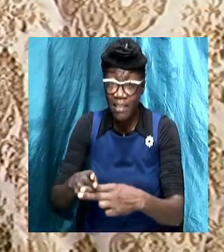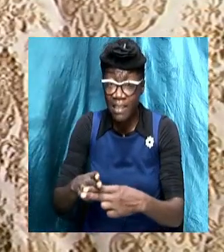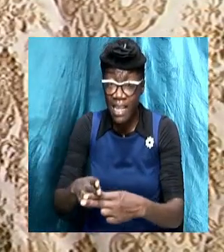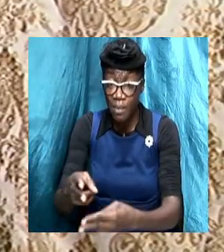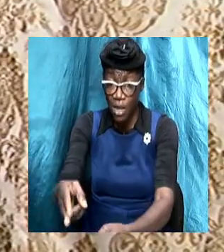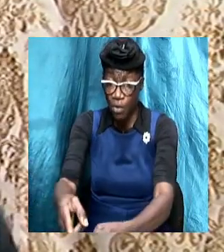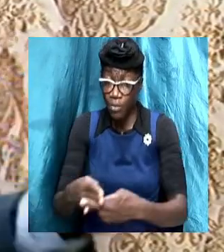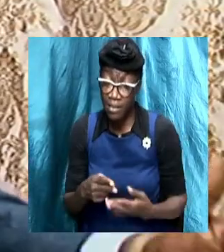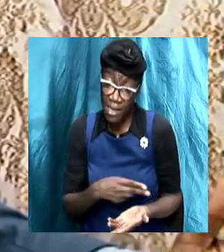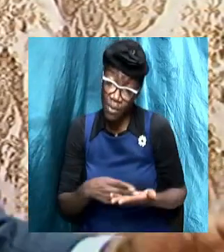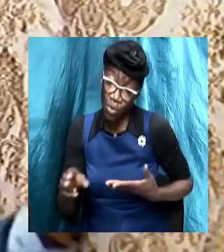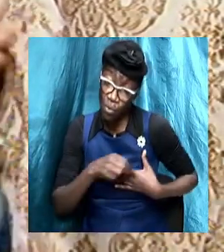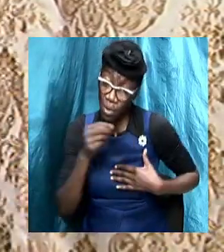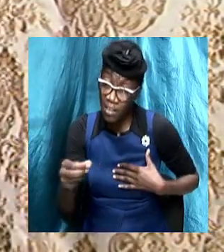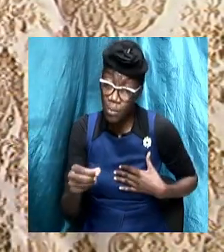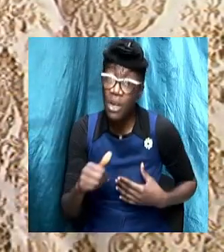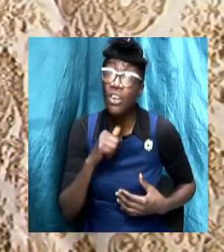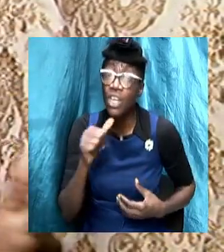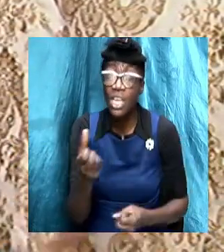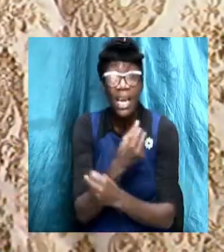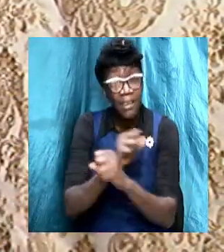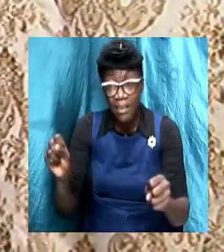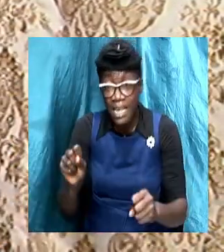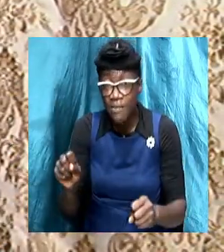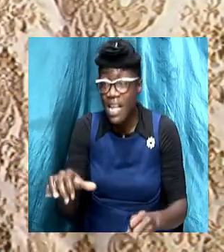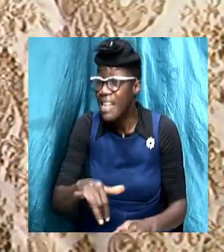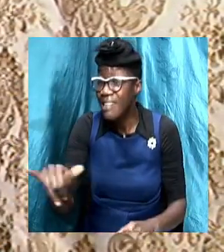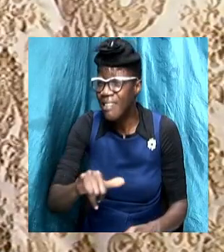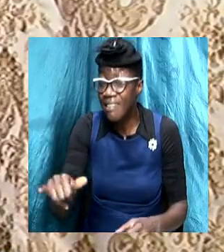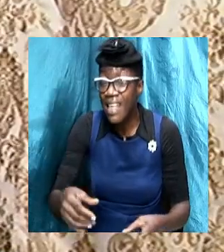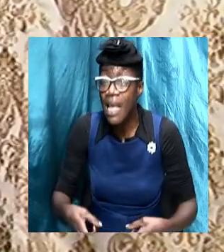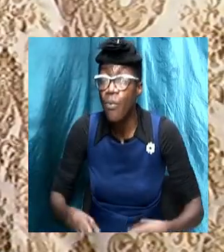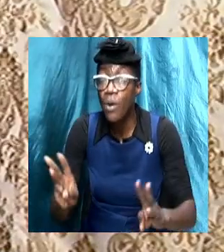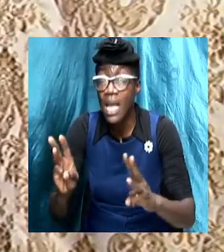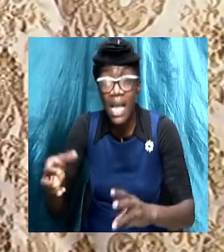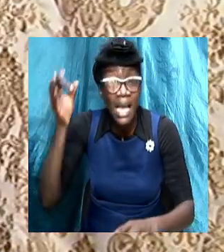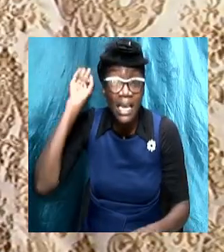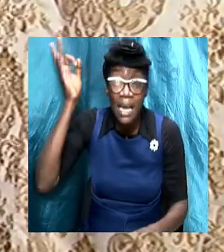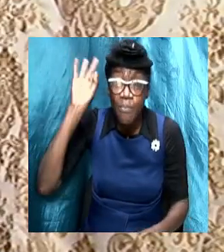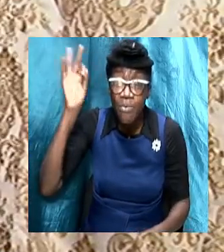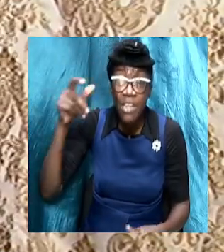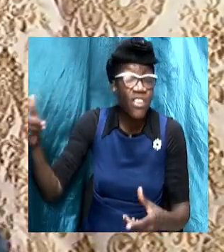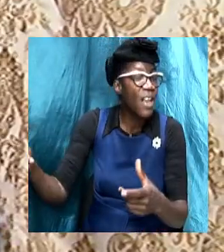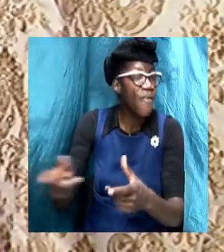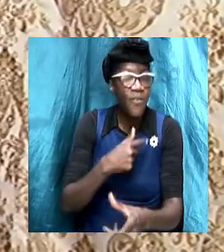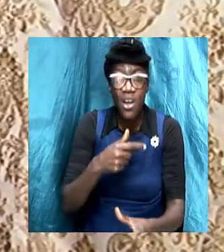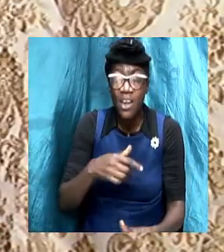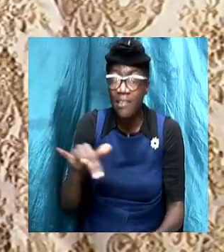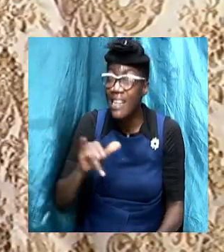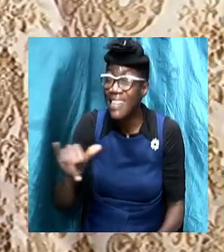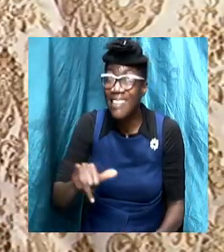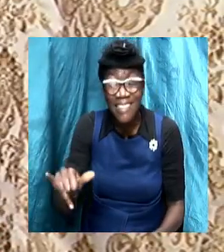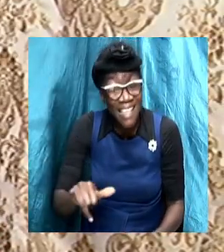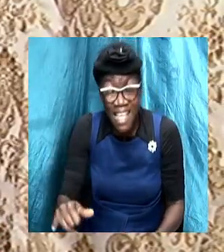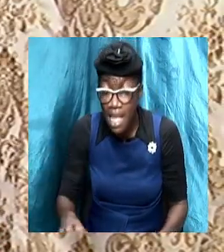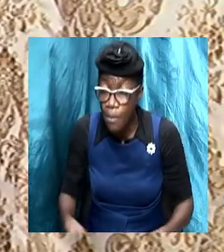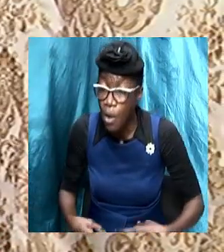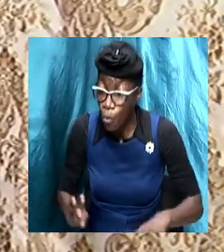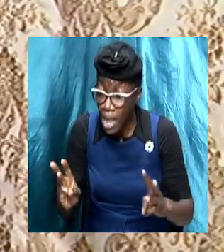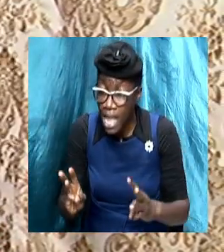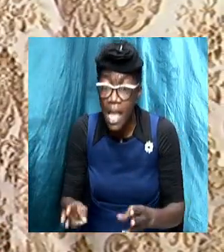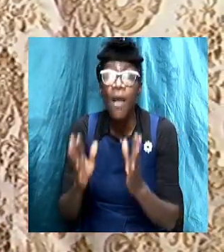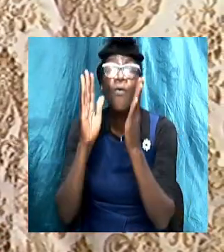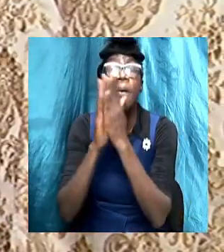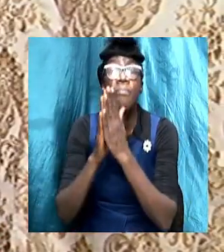to understand, the same way they preached it in the first century is the same way we're going to preach it today. Because we are preserving